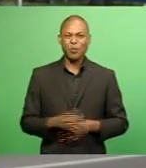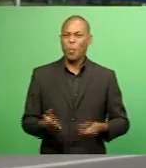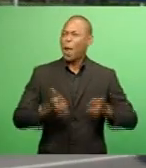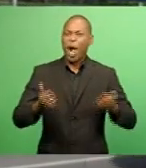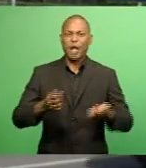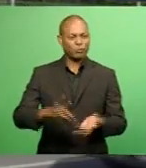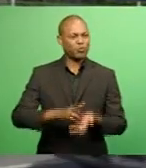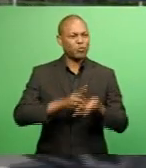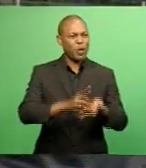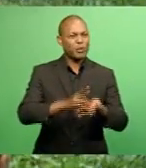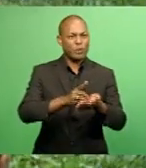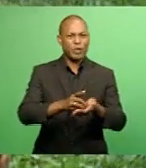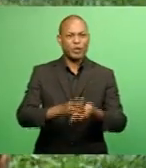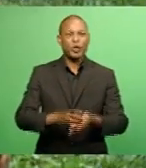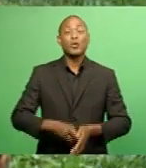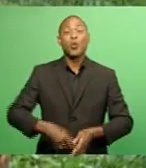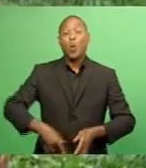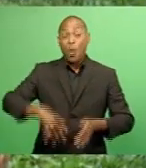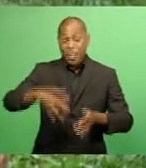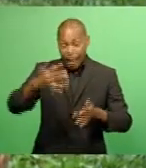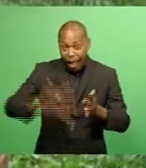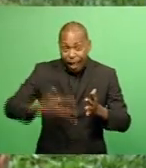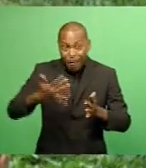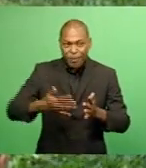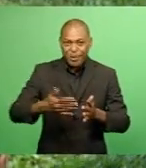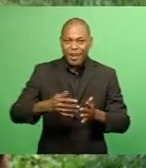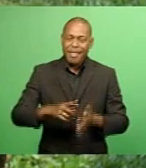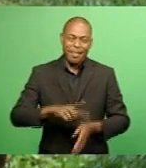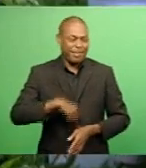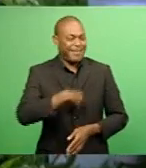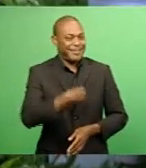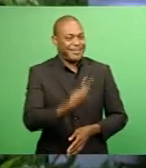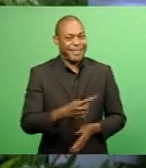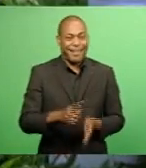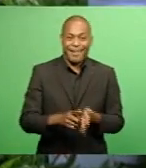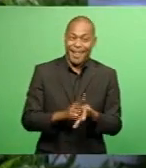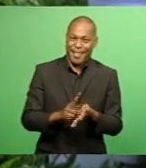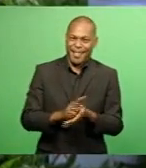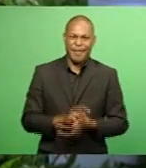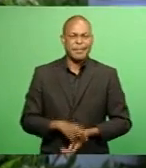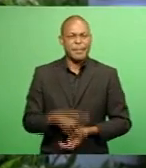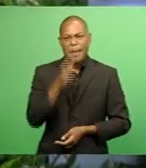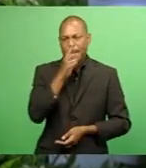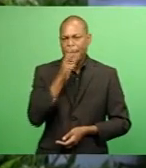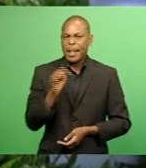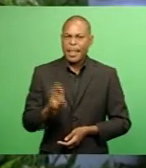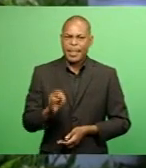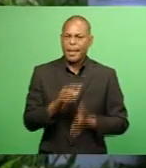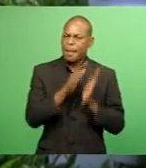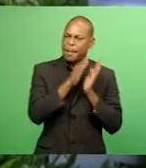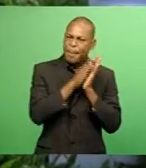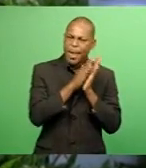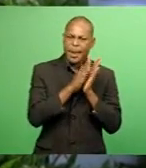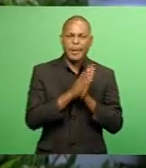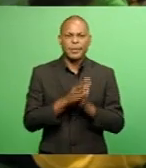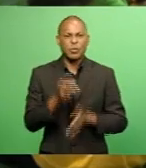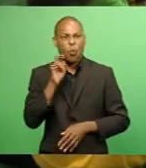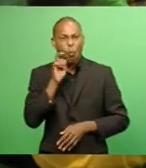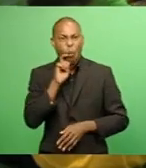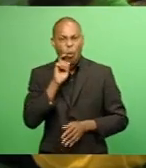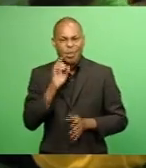later be counted and sent to Batiri village in Vanua-Levu. Snowsill says the people are in need of beddings, water tanks and building